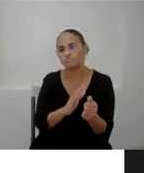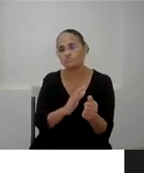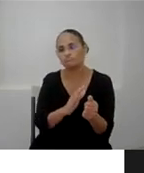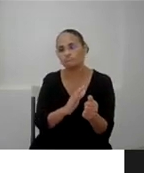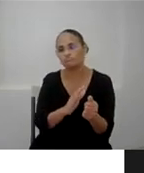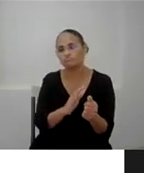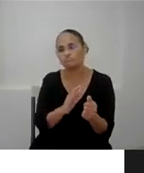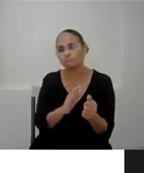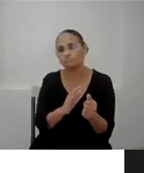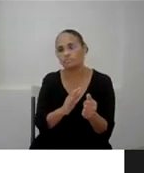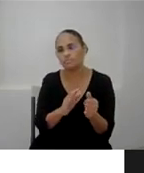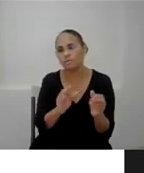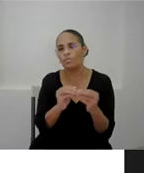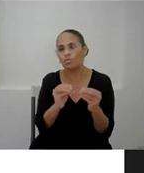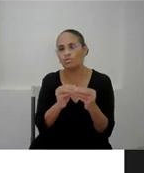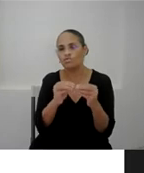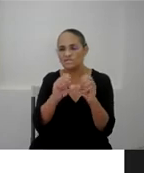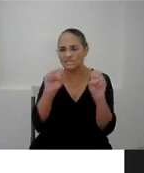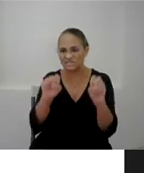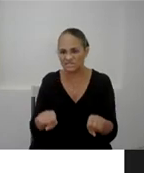a more of a systems level.